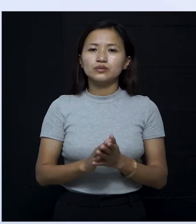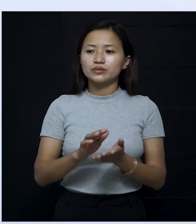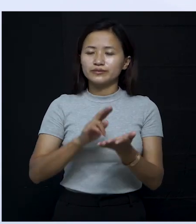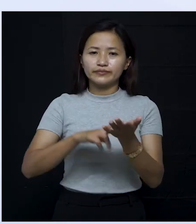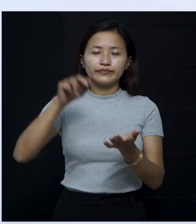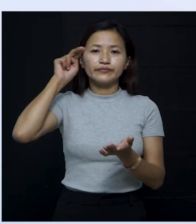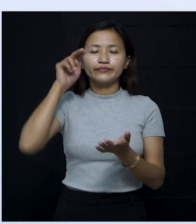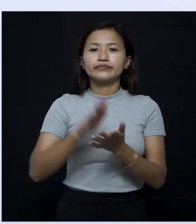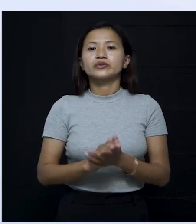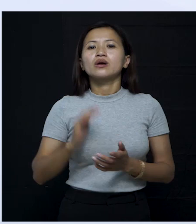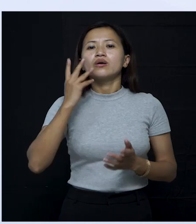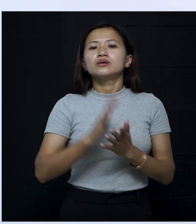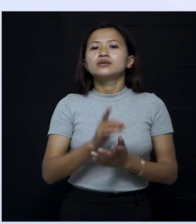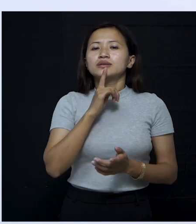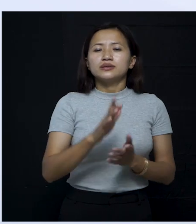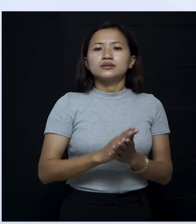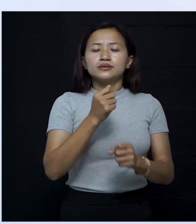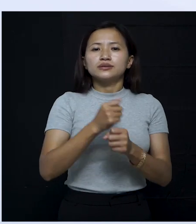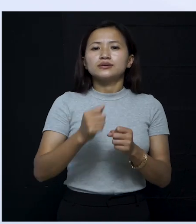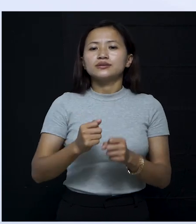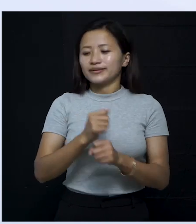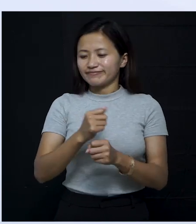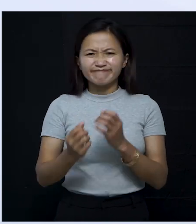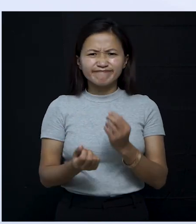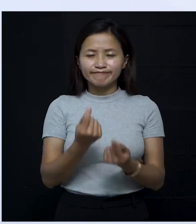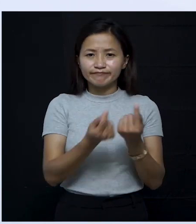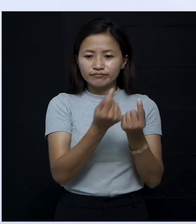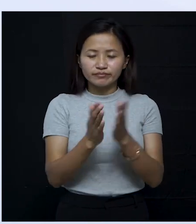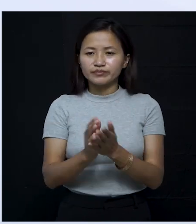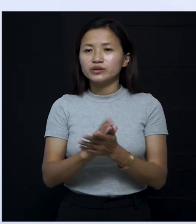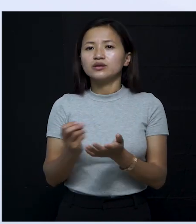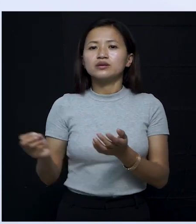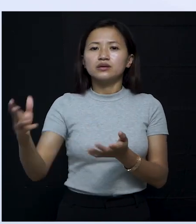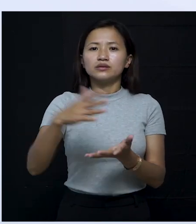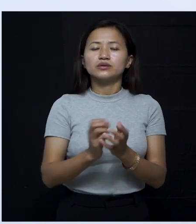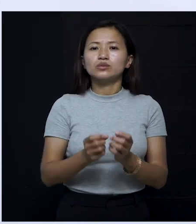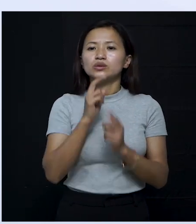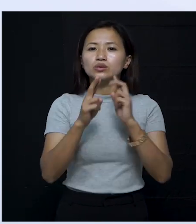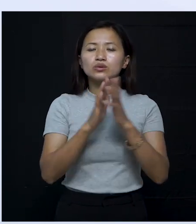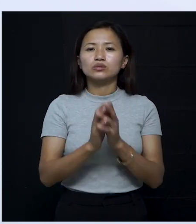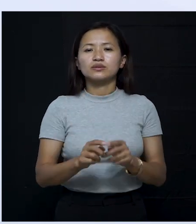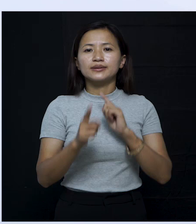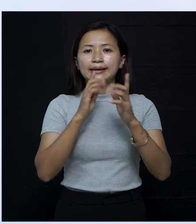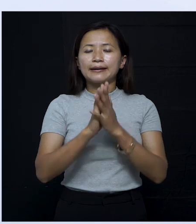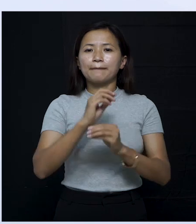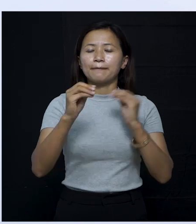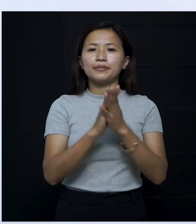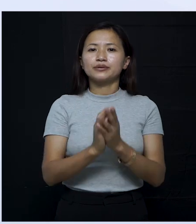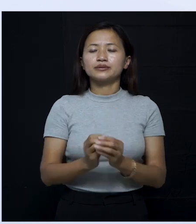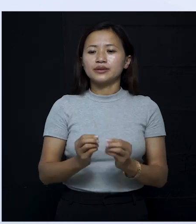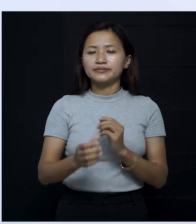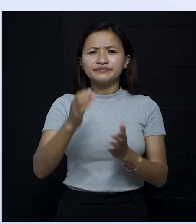again, okay? Now when we say garden cultivation, we can talk about these fruits. It can be to do with the fruits or